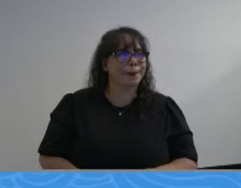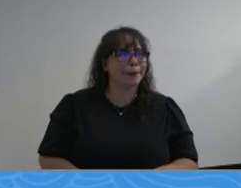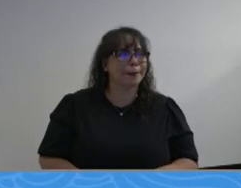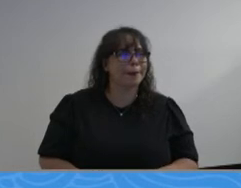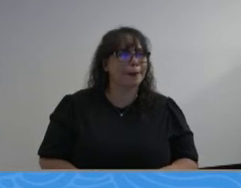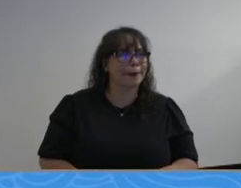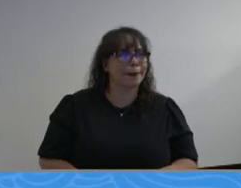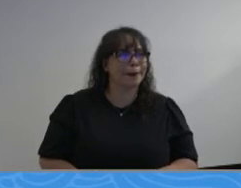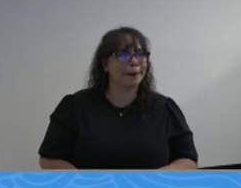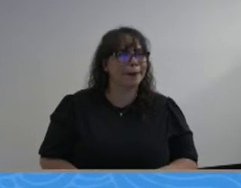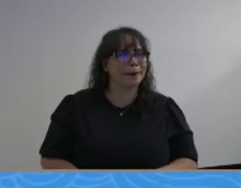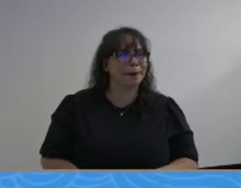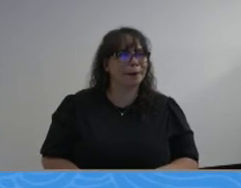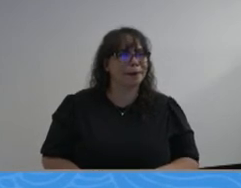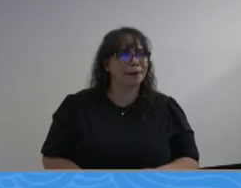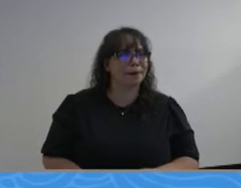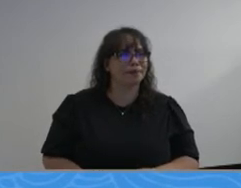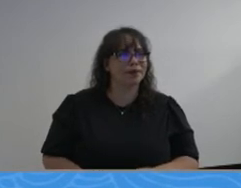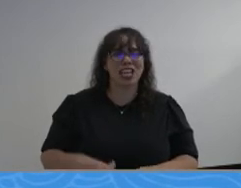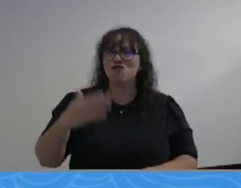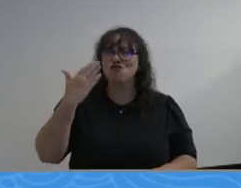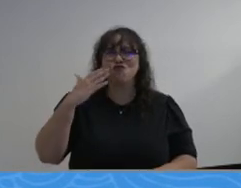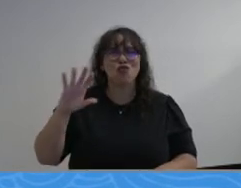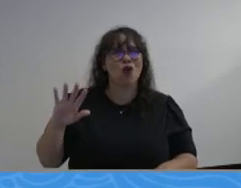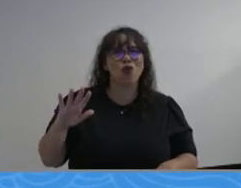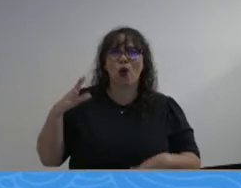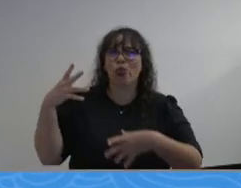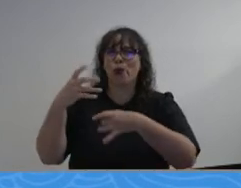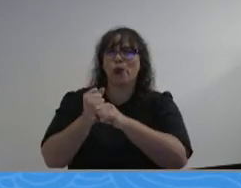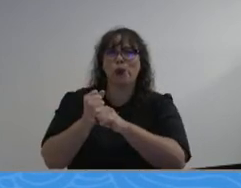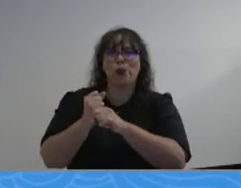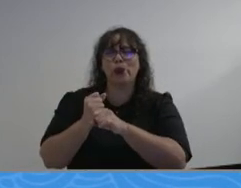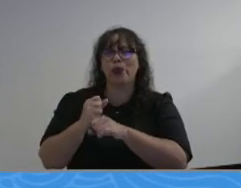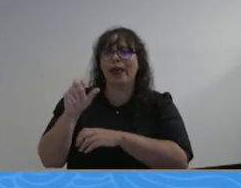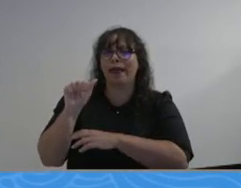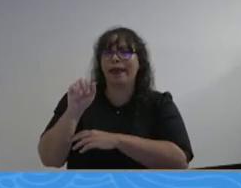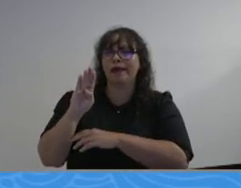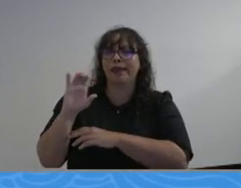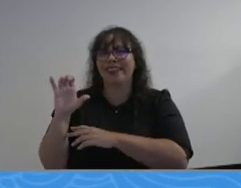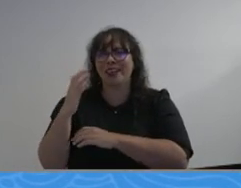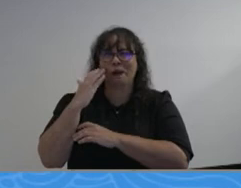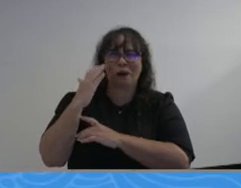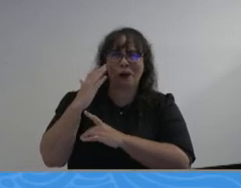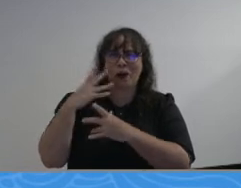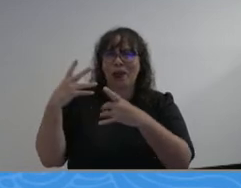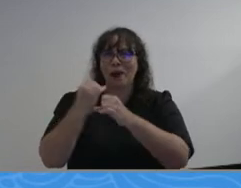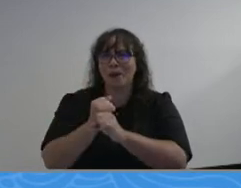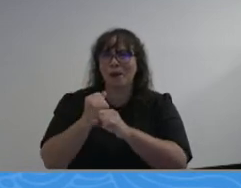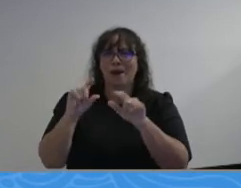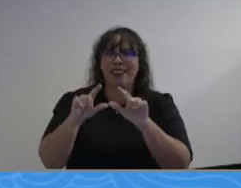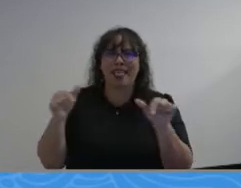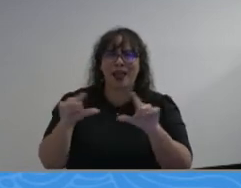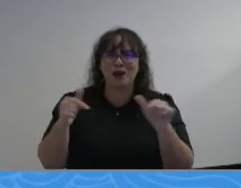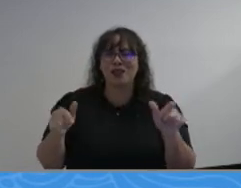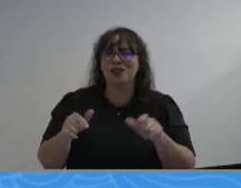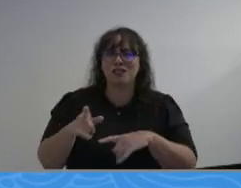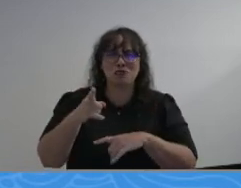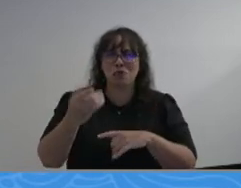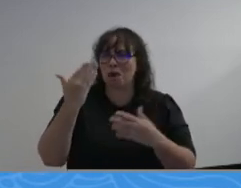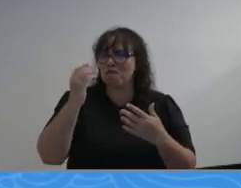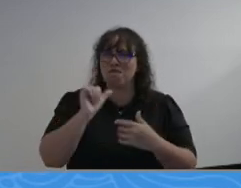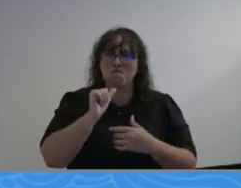If folks don't know what these initials mean, then you definitely aren't familiar with them. But so we'll get you familiar with them. Don't